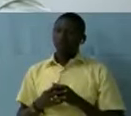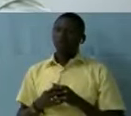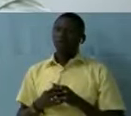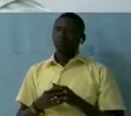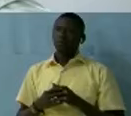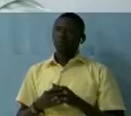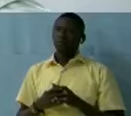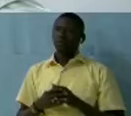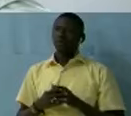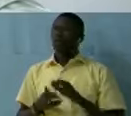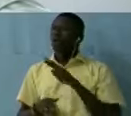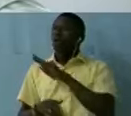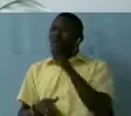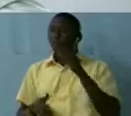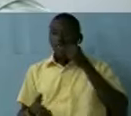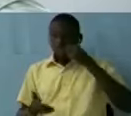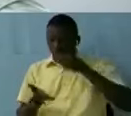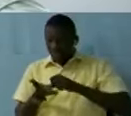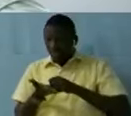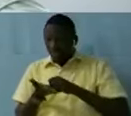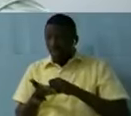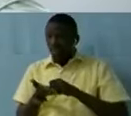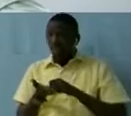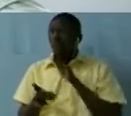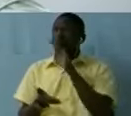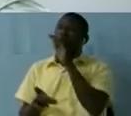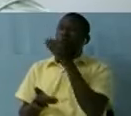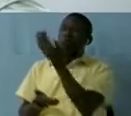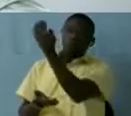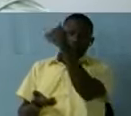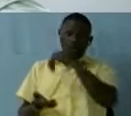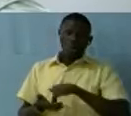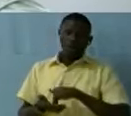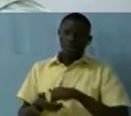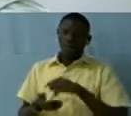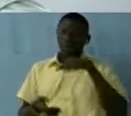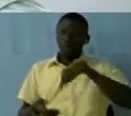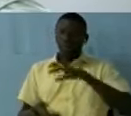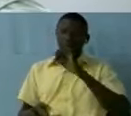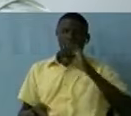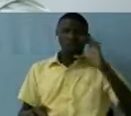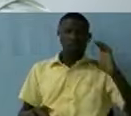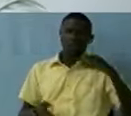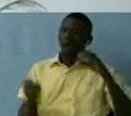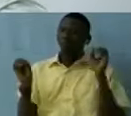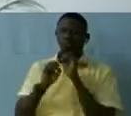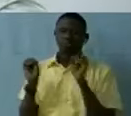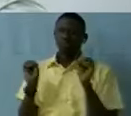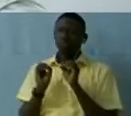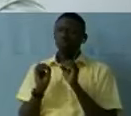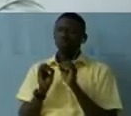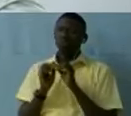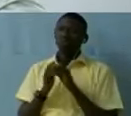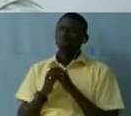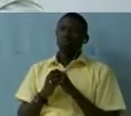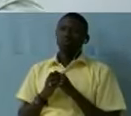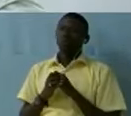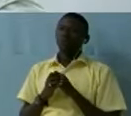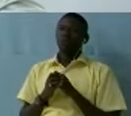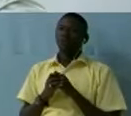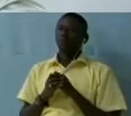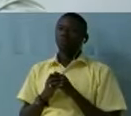been issued to anybody. Adun kumandir man kam mola pour ayene danku jan na follow. no subpoena has also not